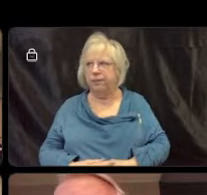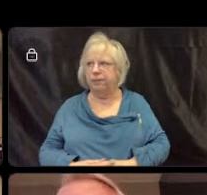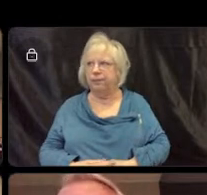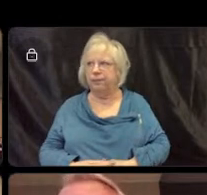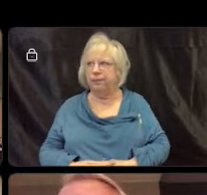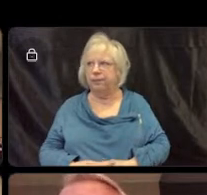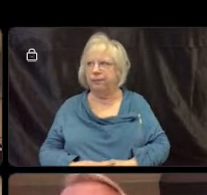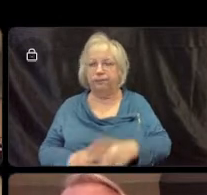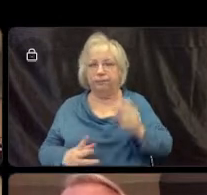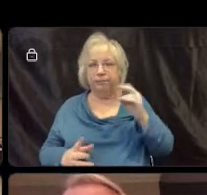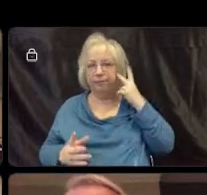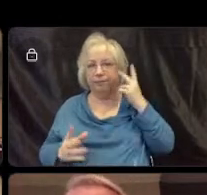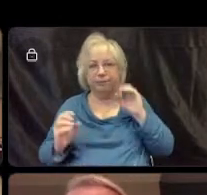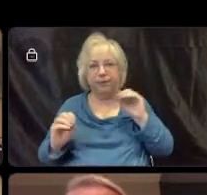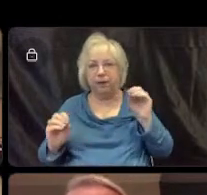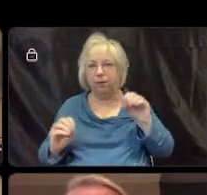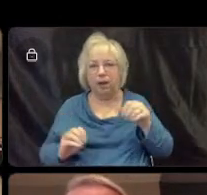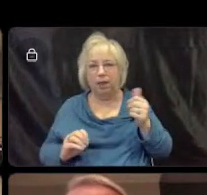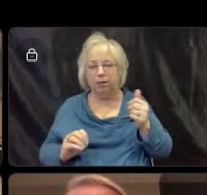Okay, hearing no other